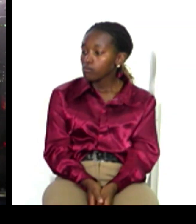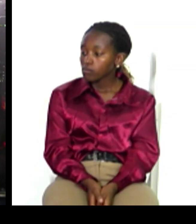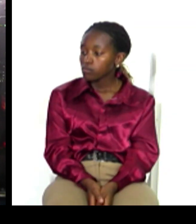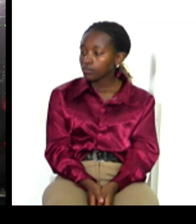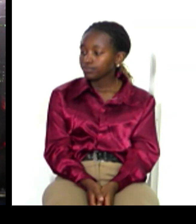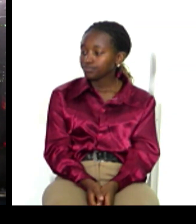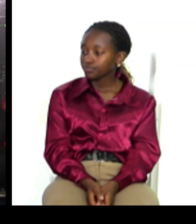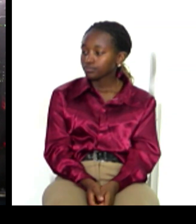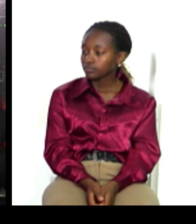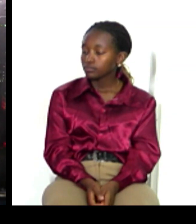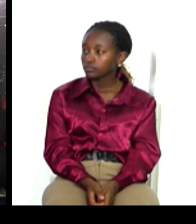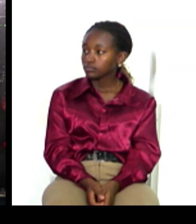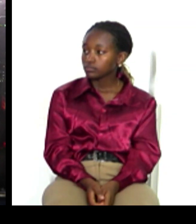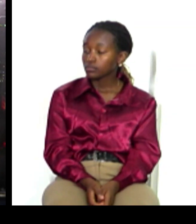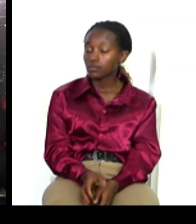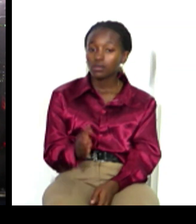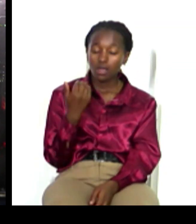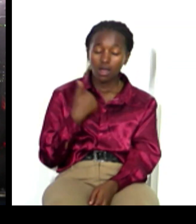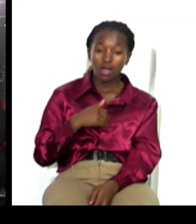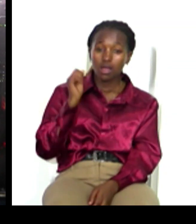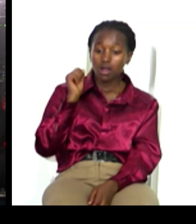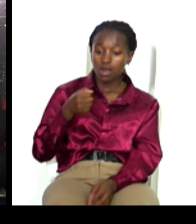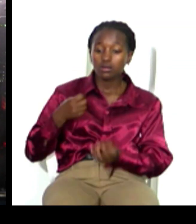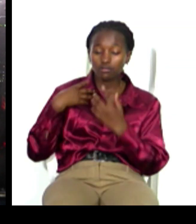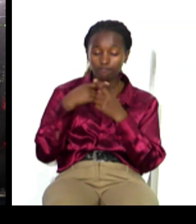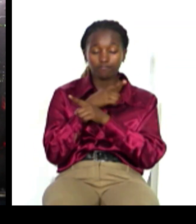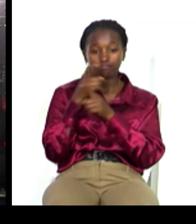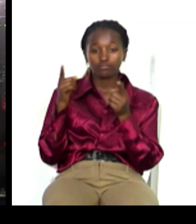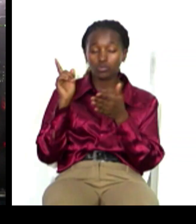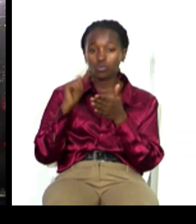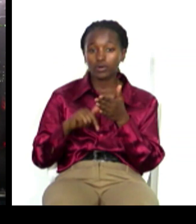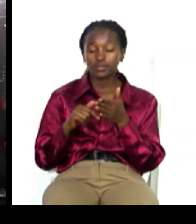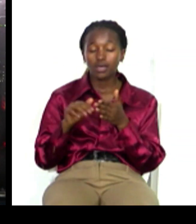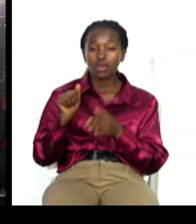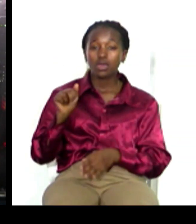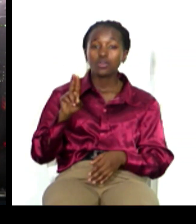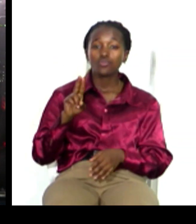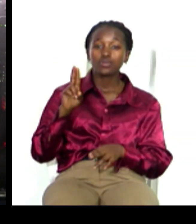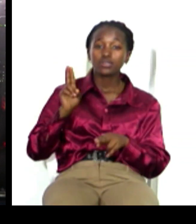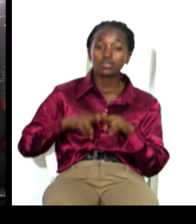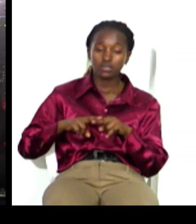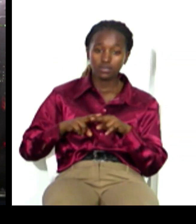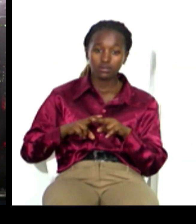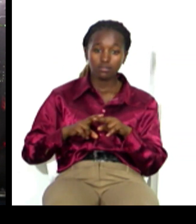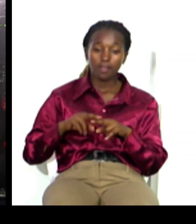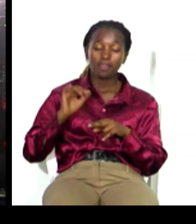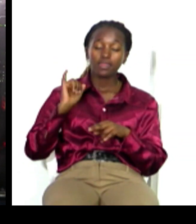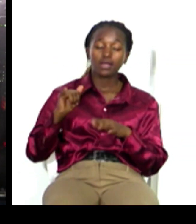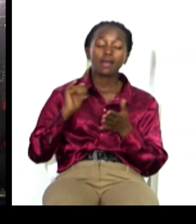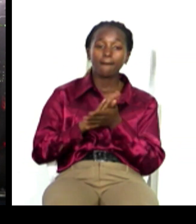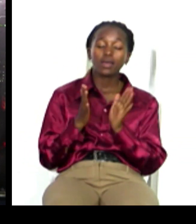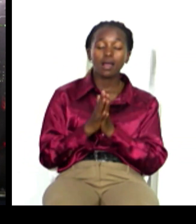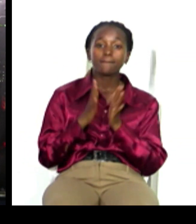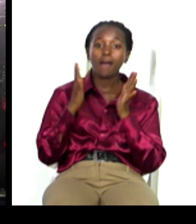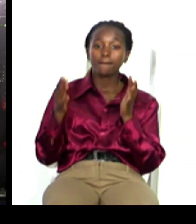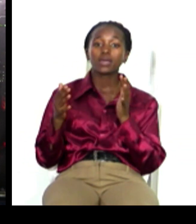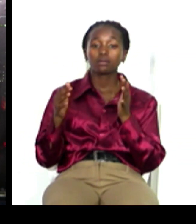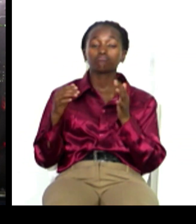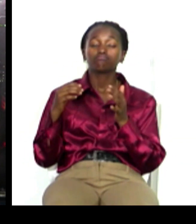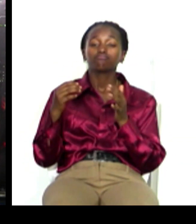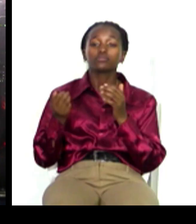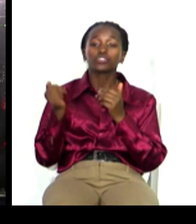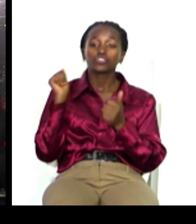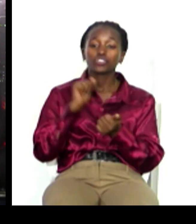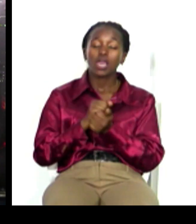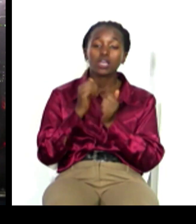this is what I can tell our viewers. Right. The AU seat is going to be a game changer in Kenyan